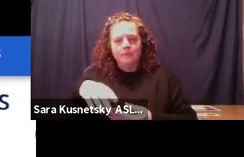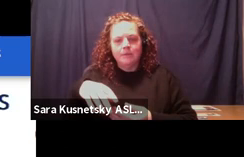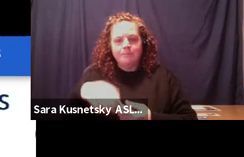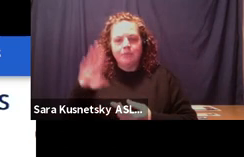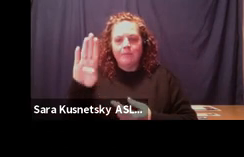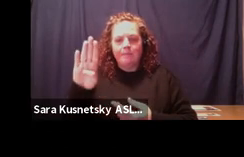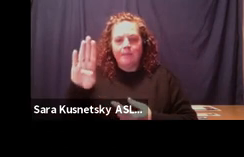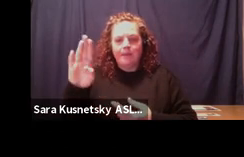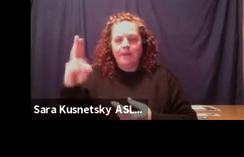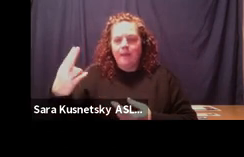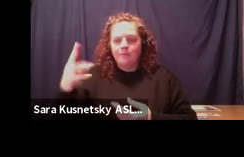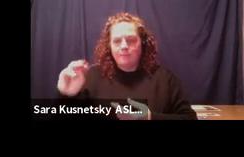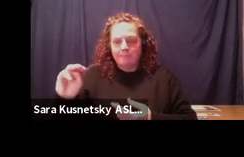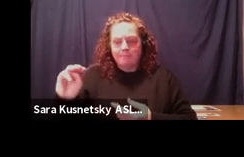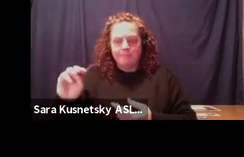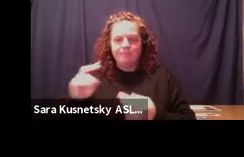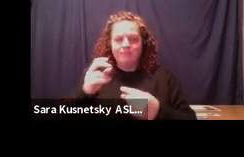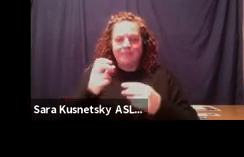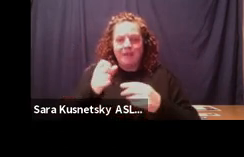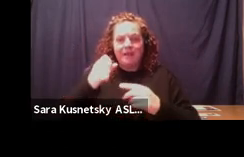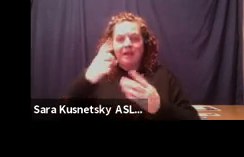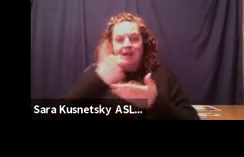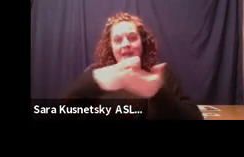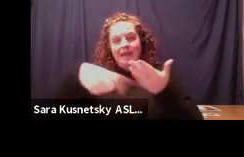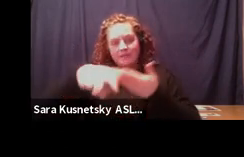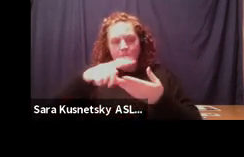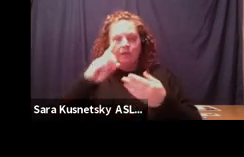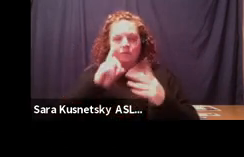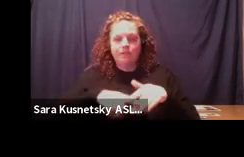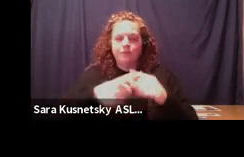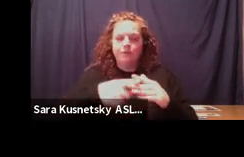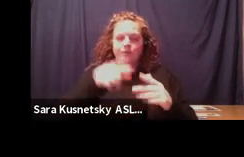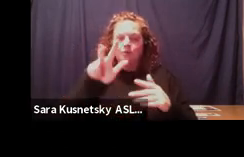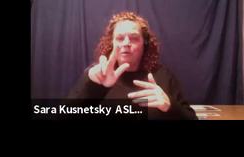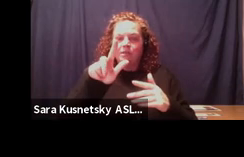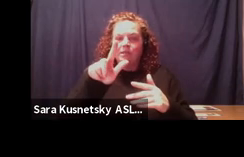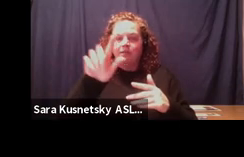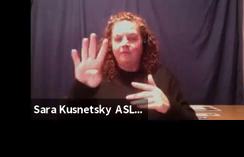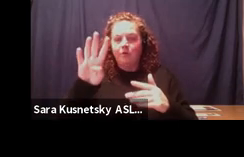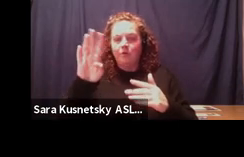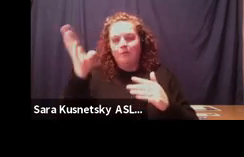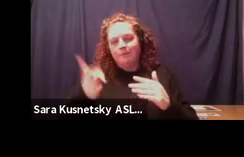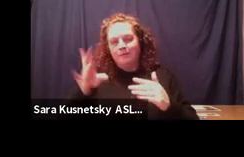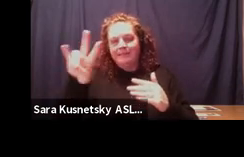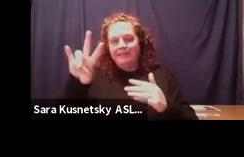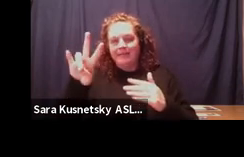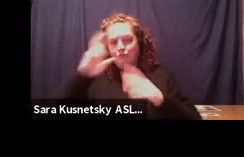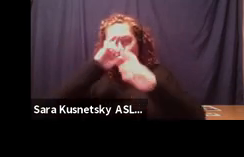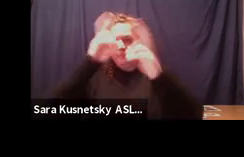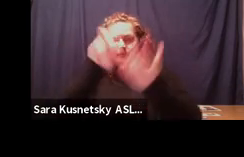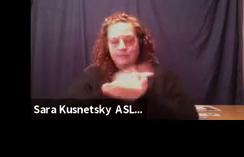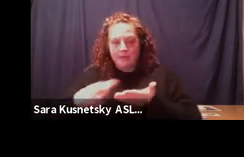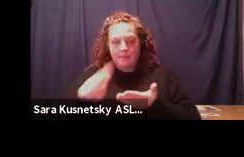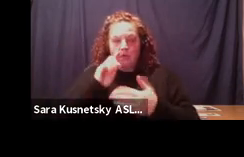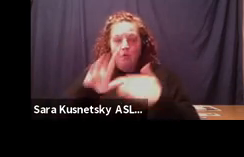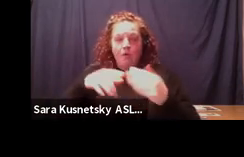Next week, we also kick off our third annual 24/7 Respect Week. This year, all BPS students in